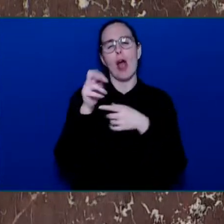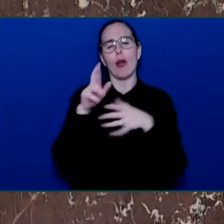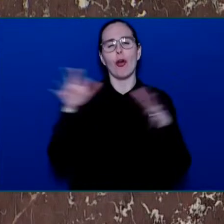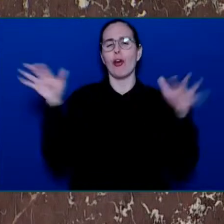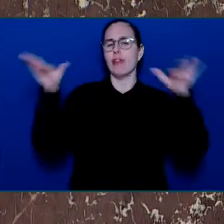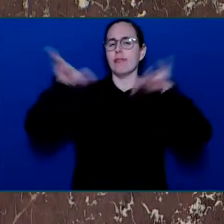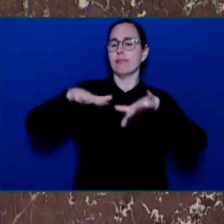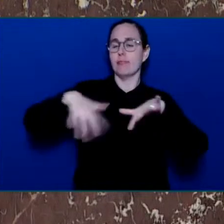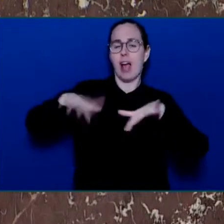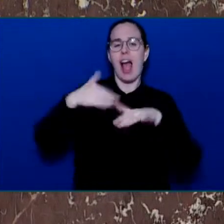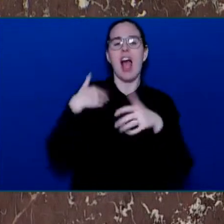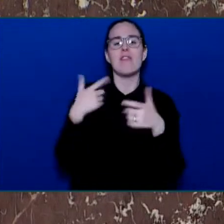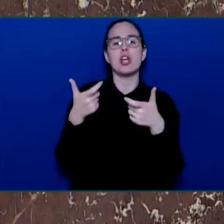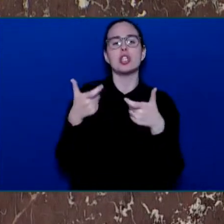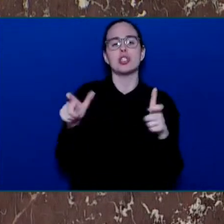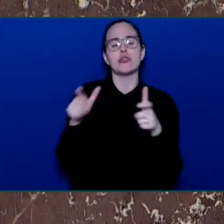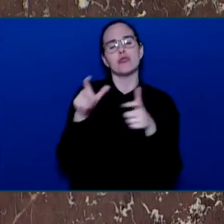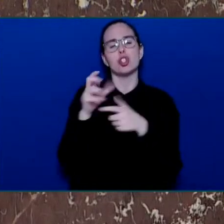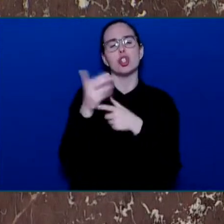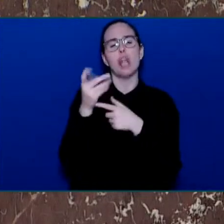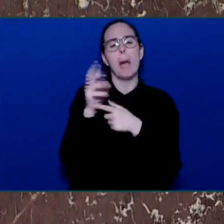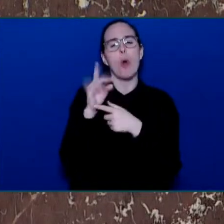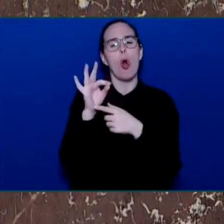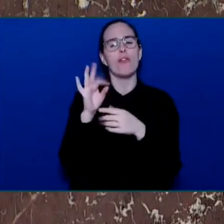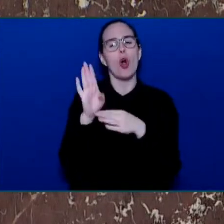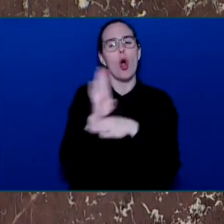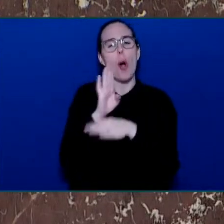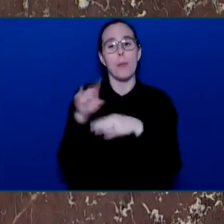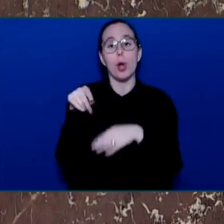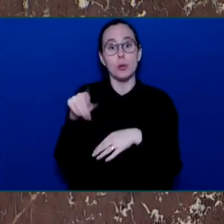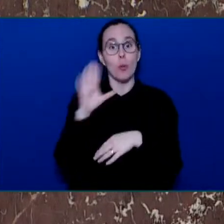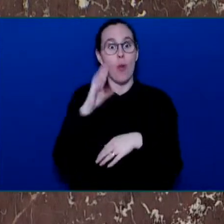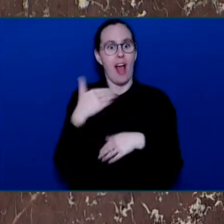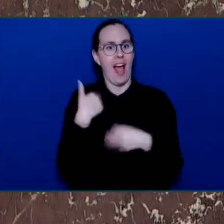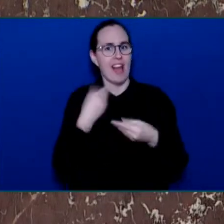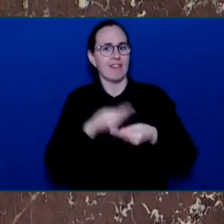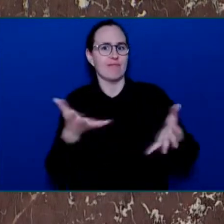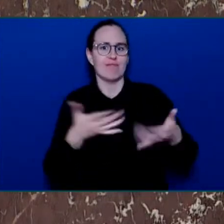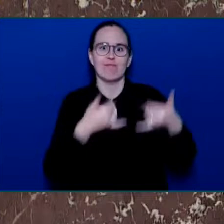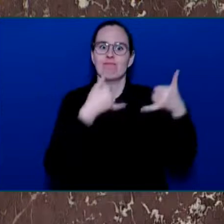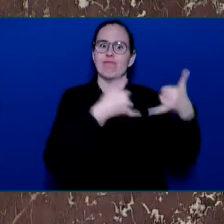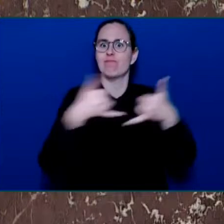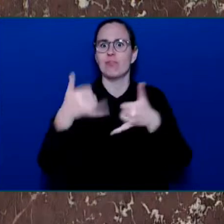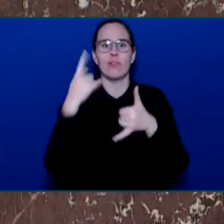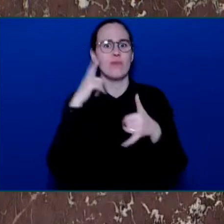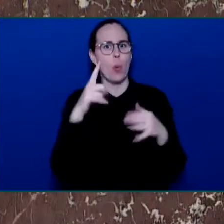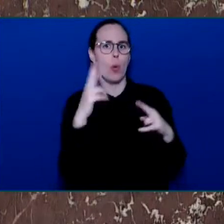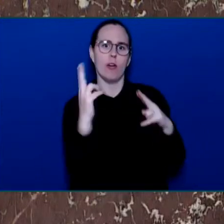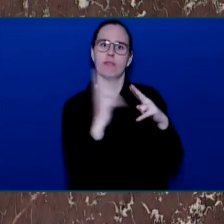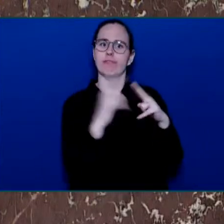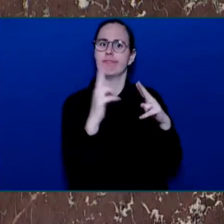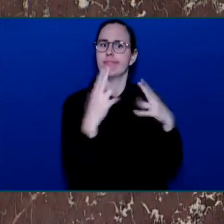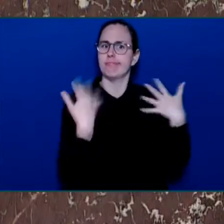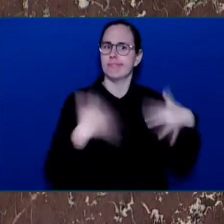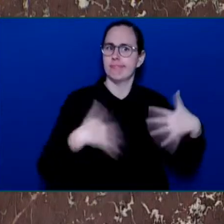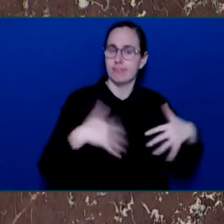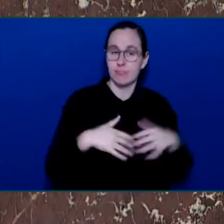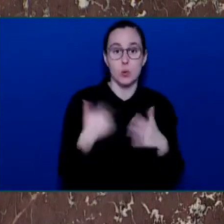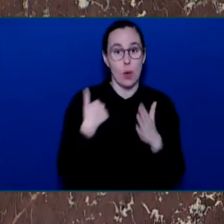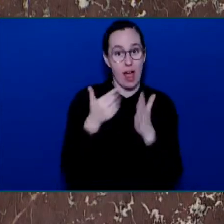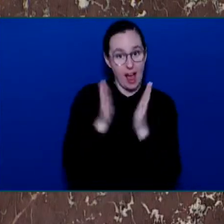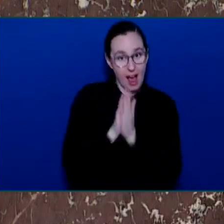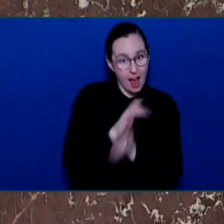26. I urge everyone to join me celebrating our small businesses, not just this week, but also throughout the week. Visit your